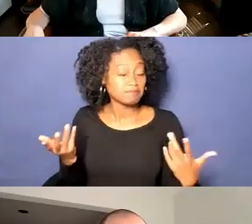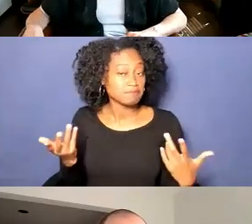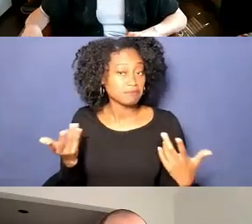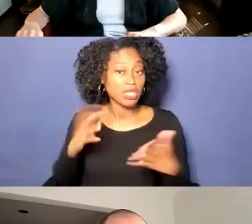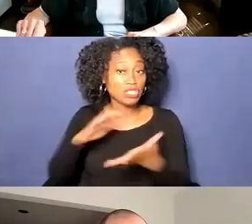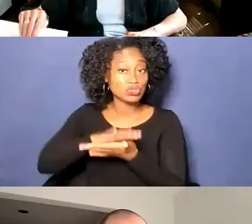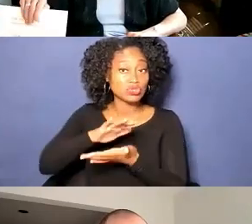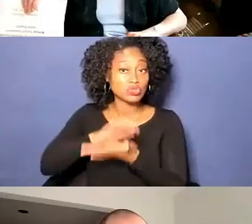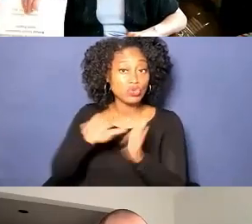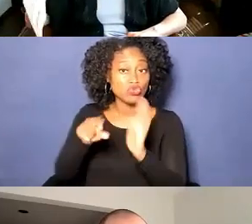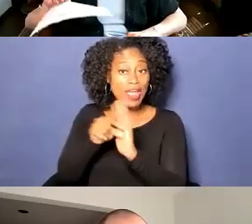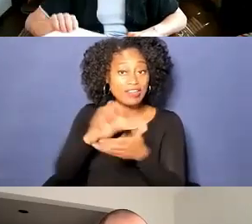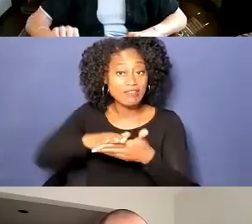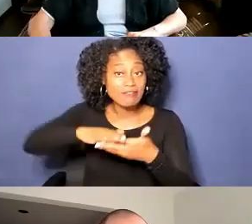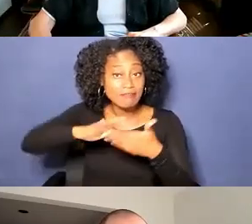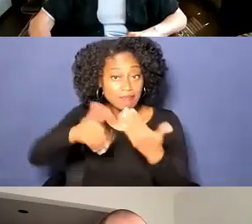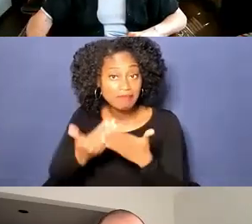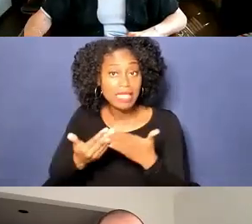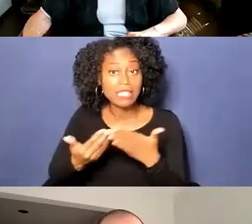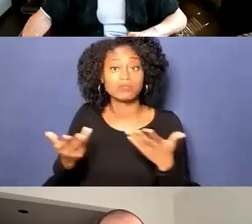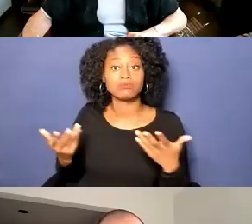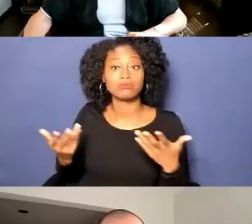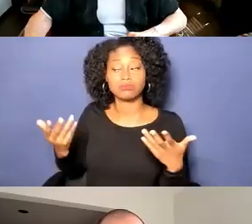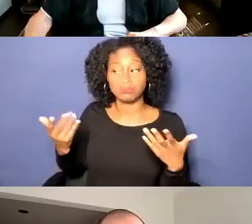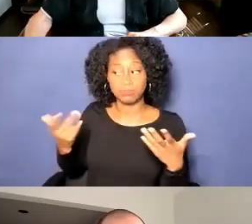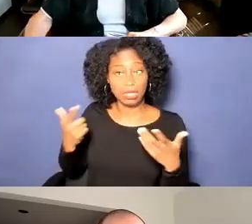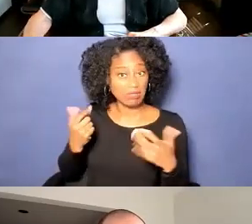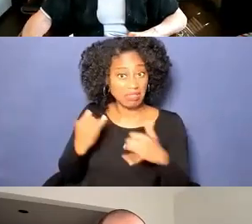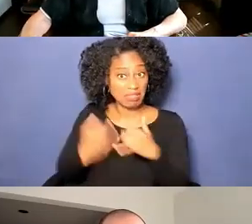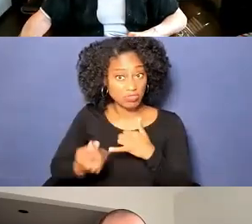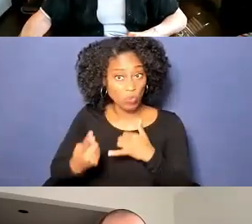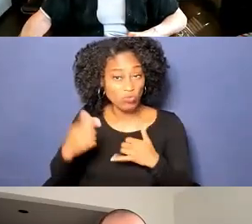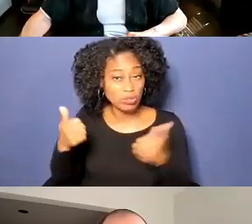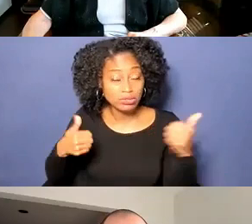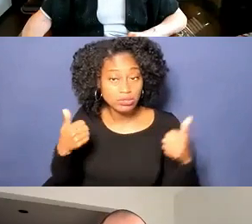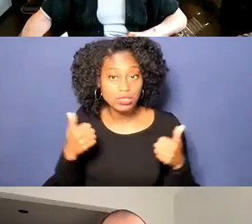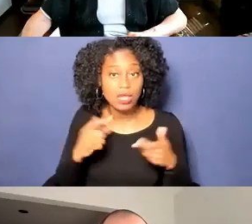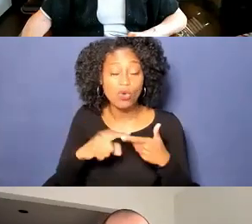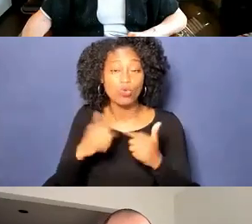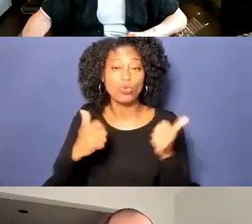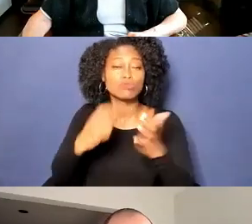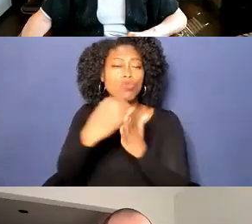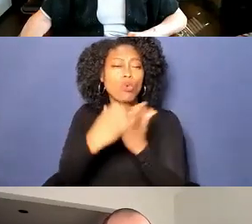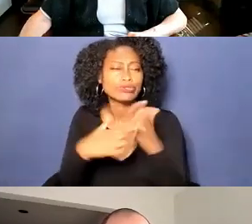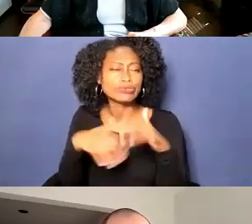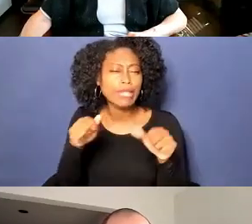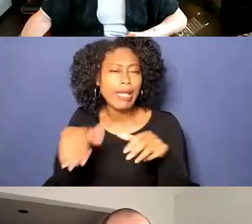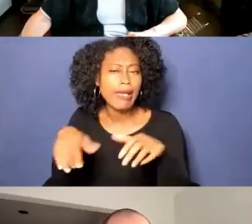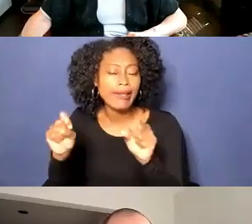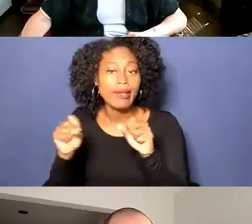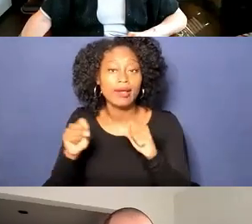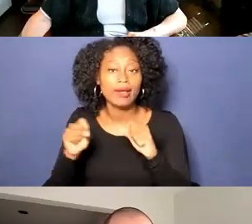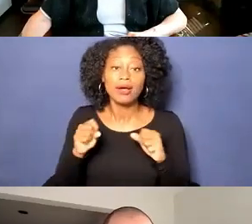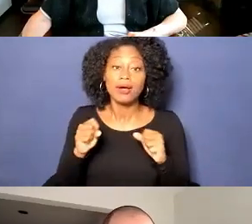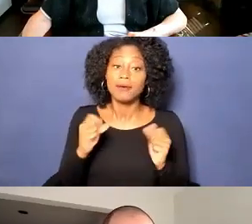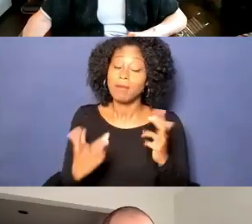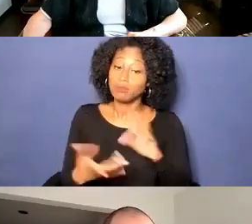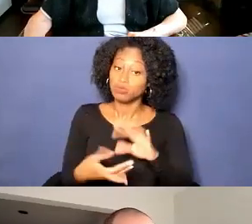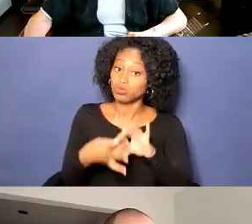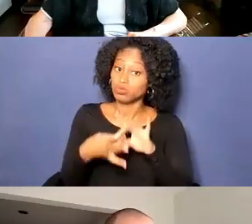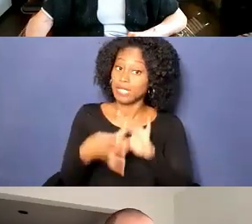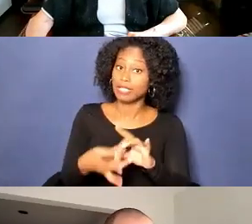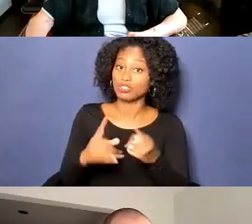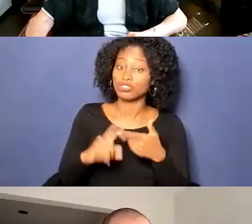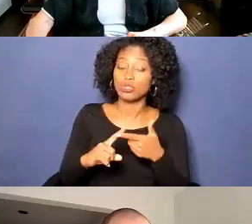you get. It could be the courses that you take, and it could also be things related to social